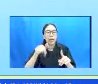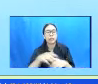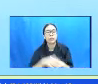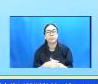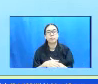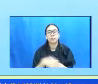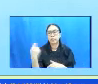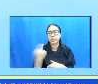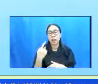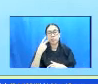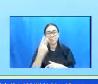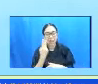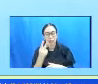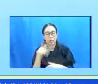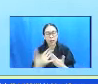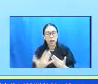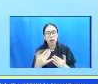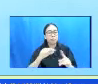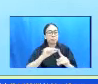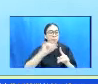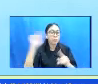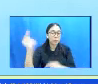is very important.